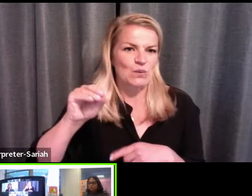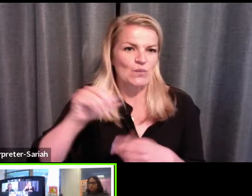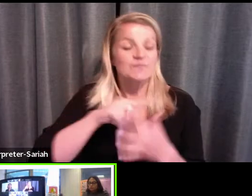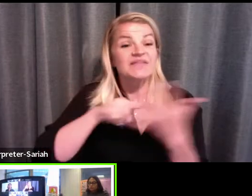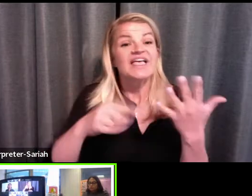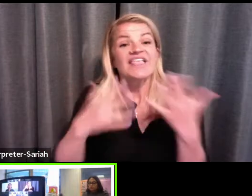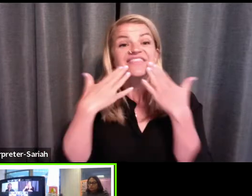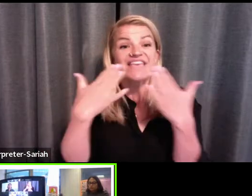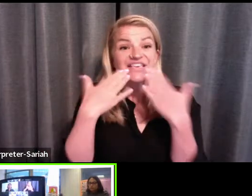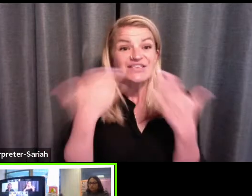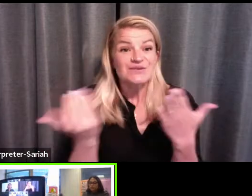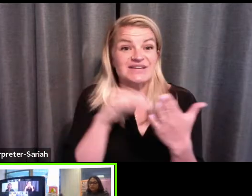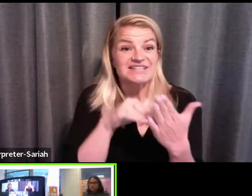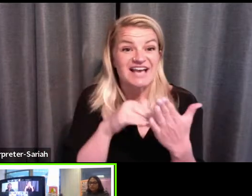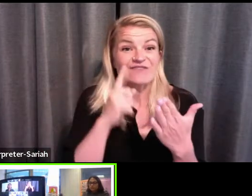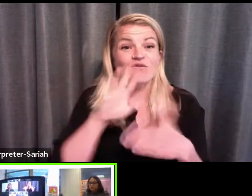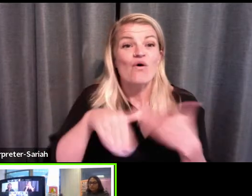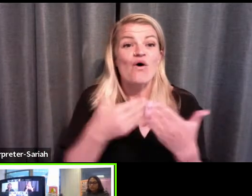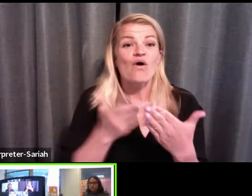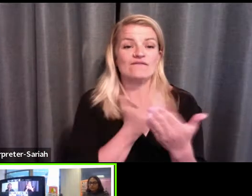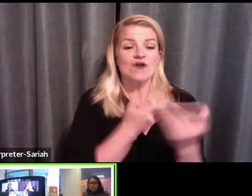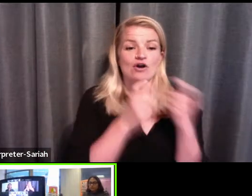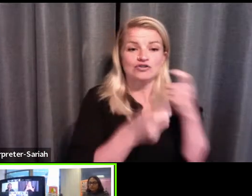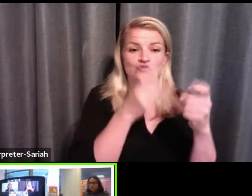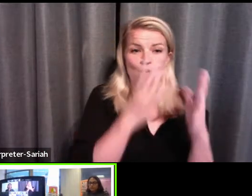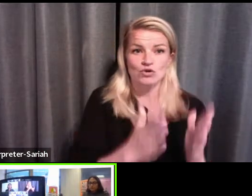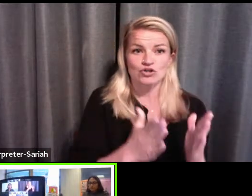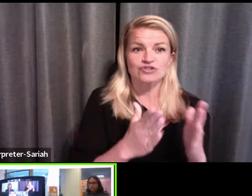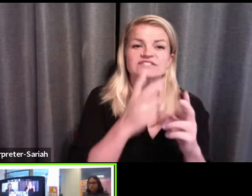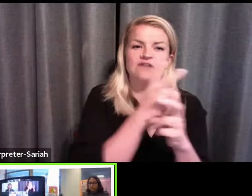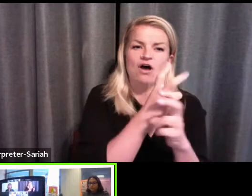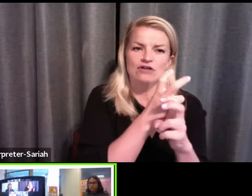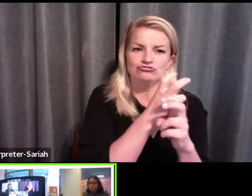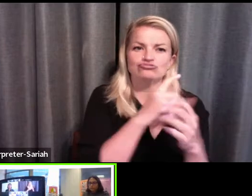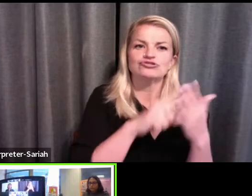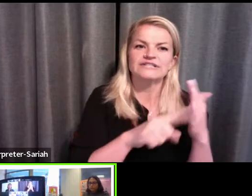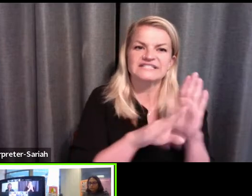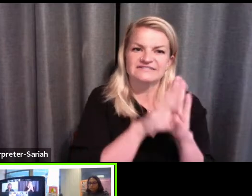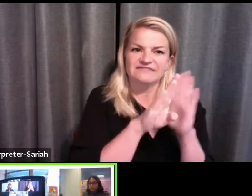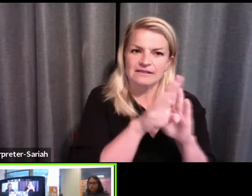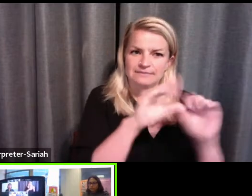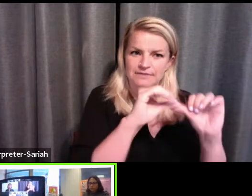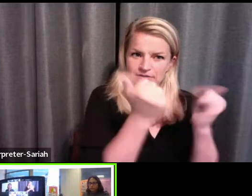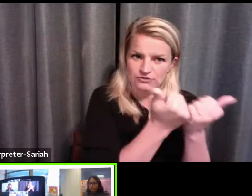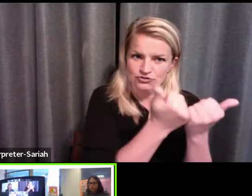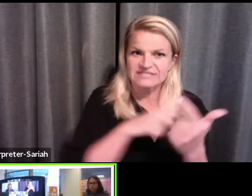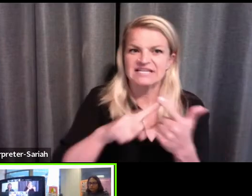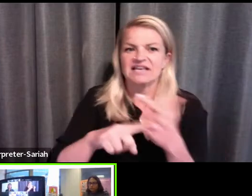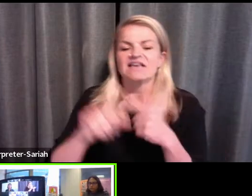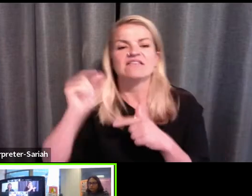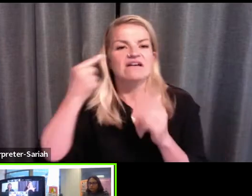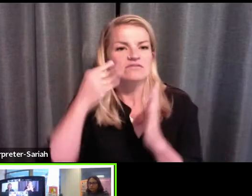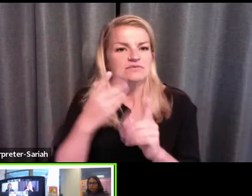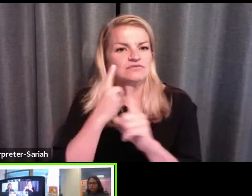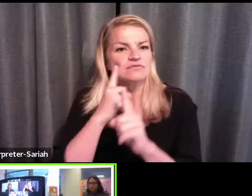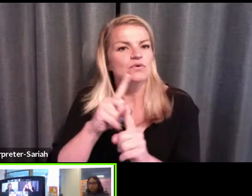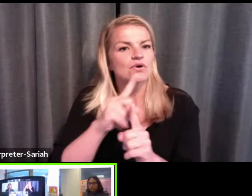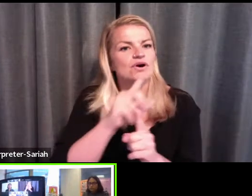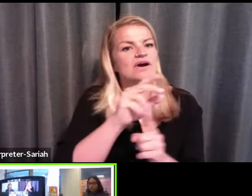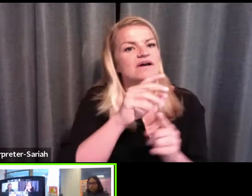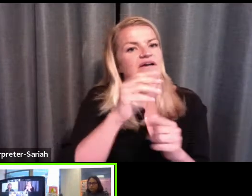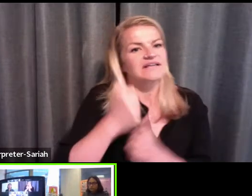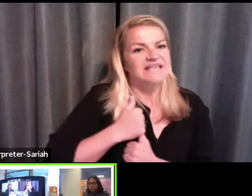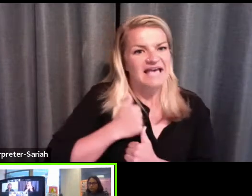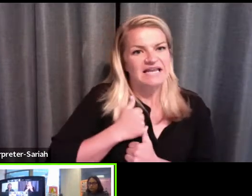again our donors, the Austrian Development Cooperation, the governments of Canada, Norway, Switzerland, and